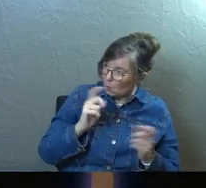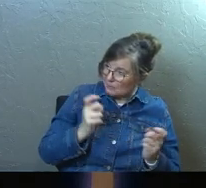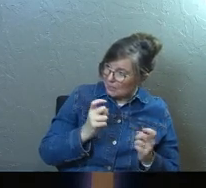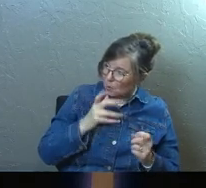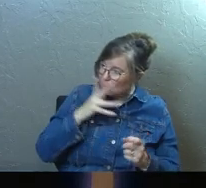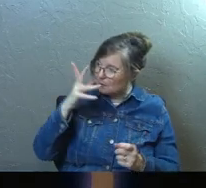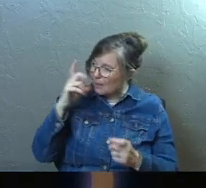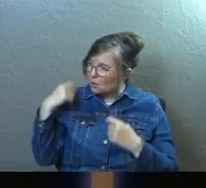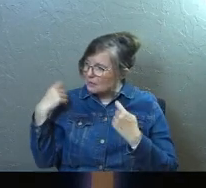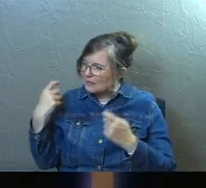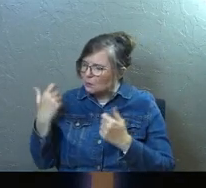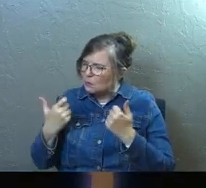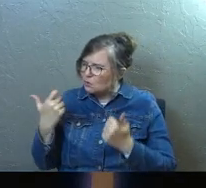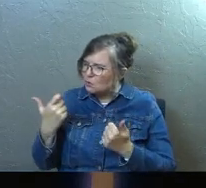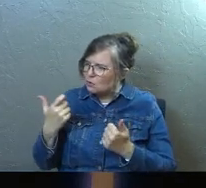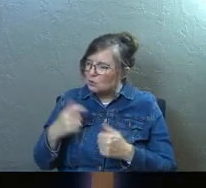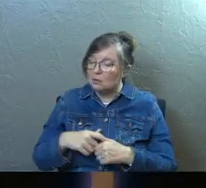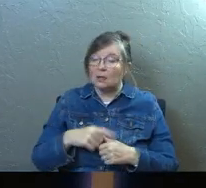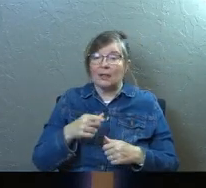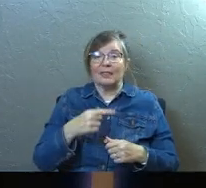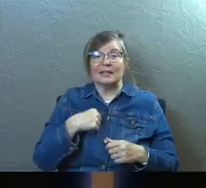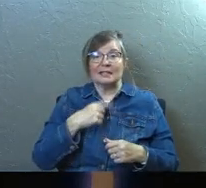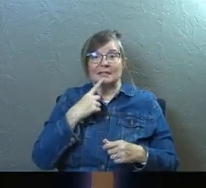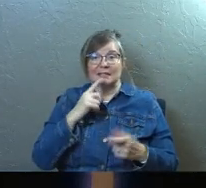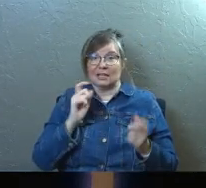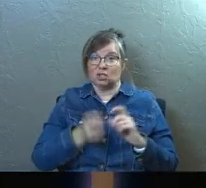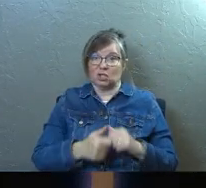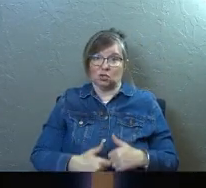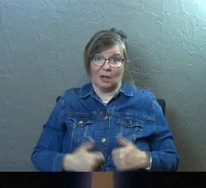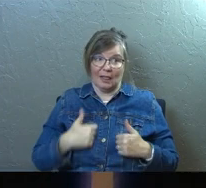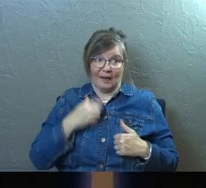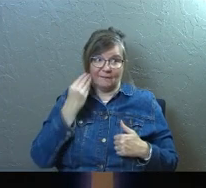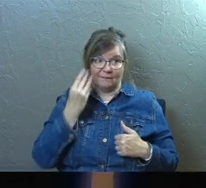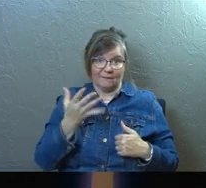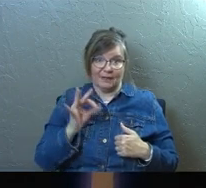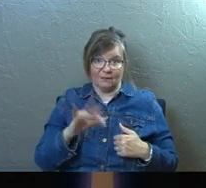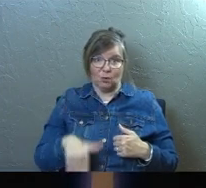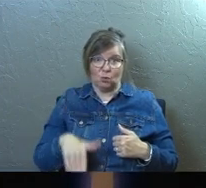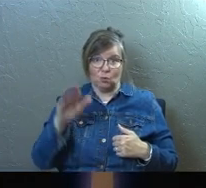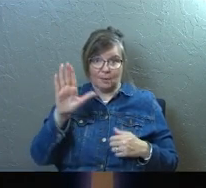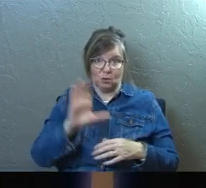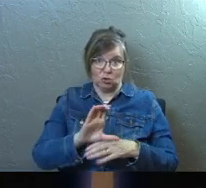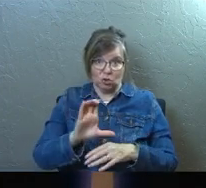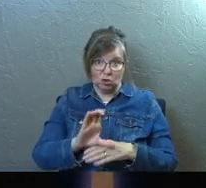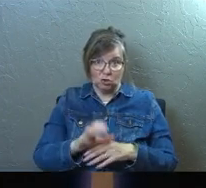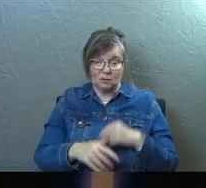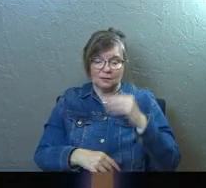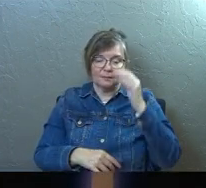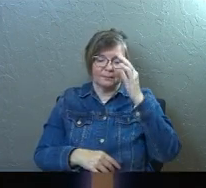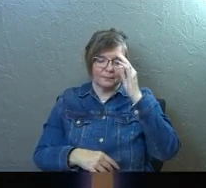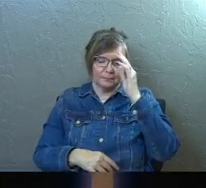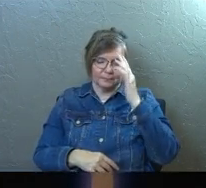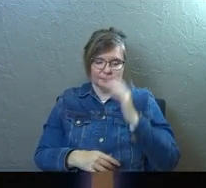or his parents' sins? This verse right here could change your life, by the way, especially if you grew up in the church.